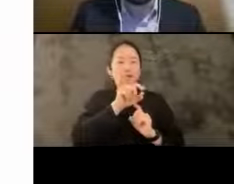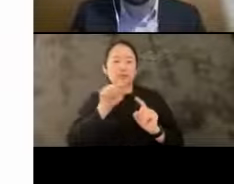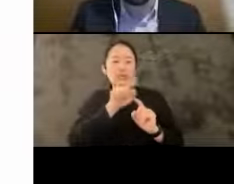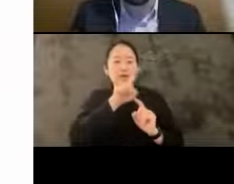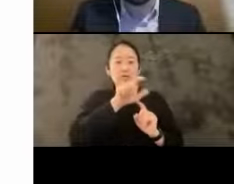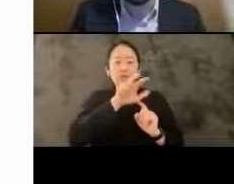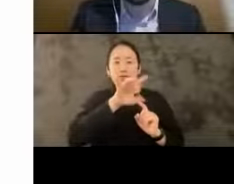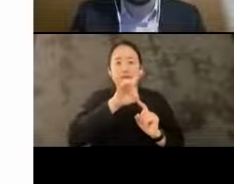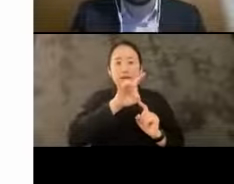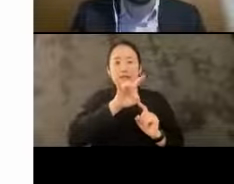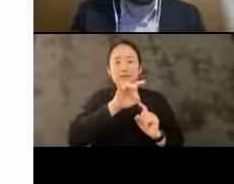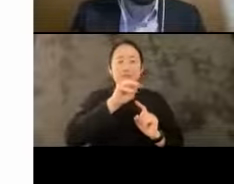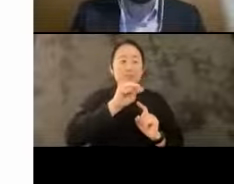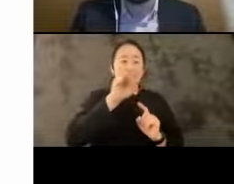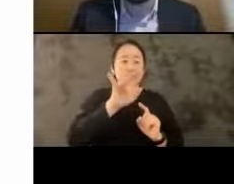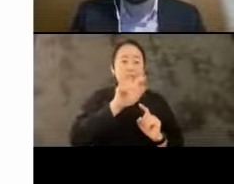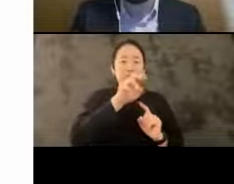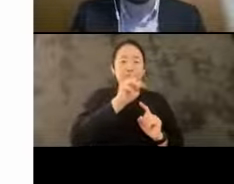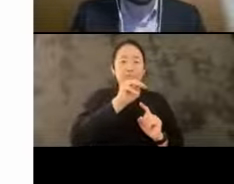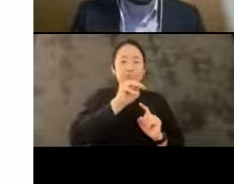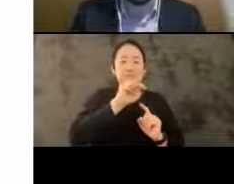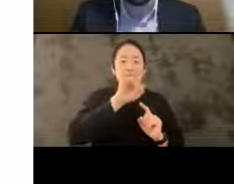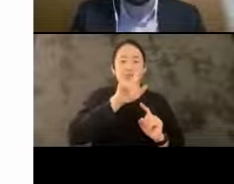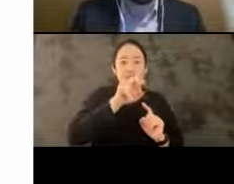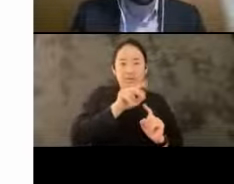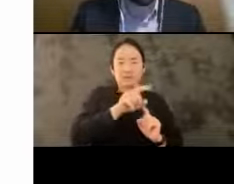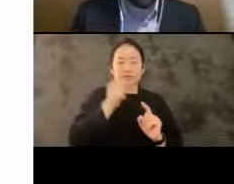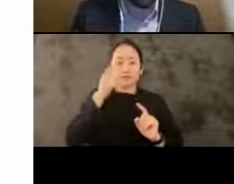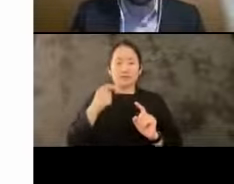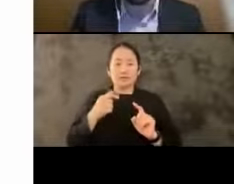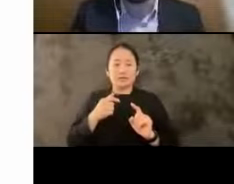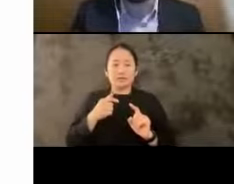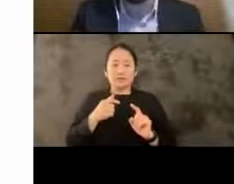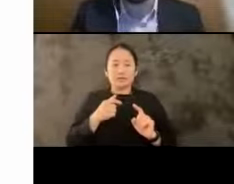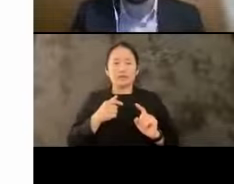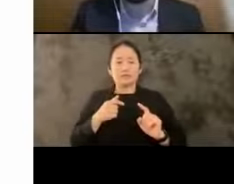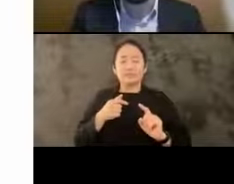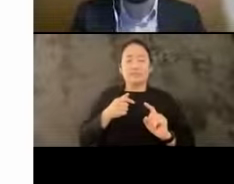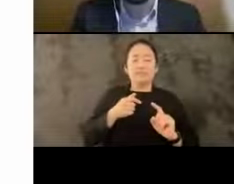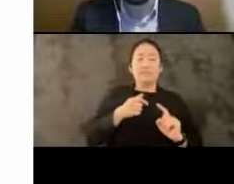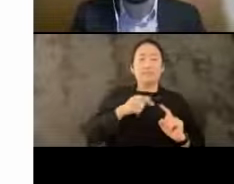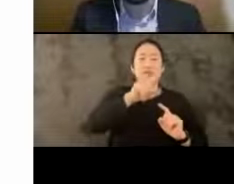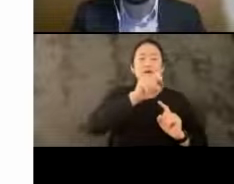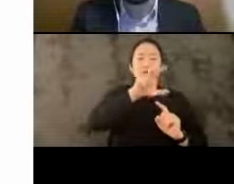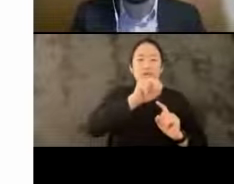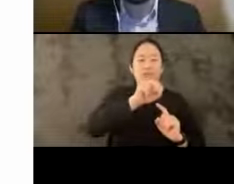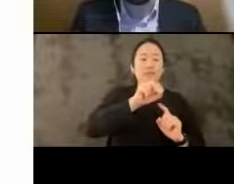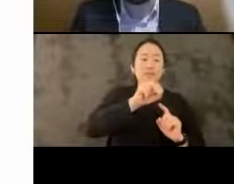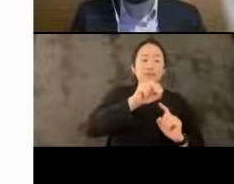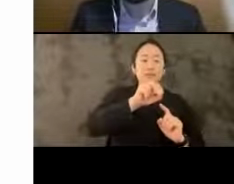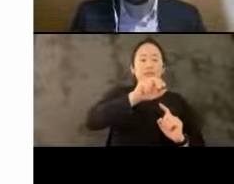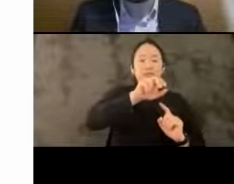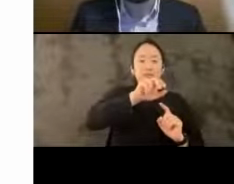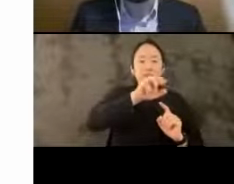very early estimates because we don't have any engineering or design done yet. This is just a planning study, and Carrie will go through that in more detail. So it's